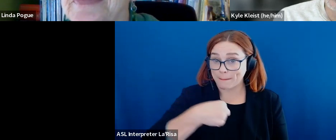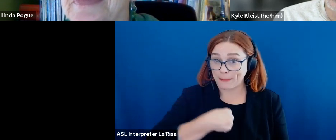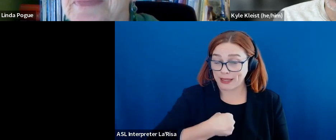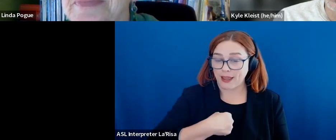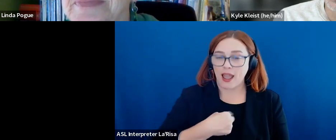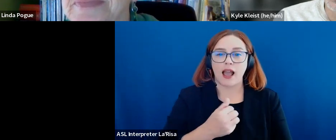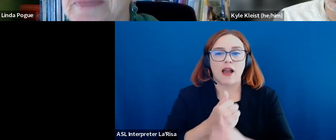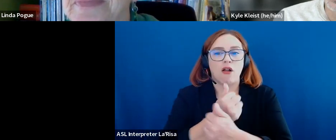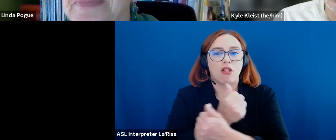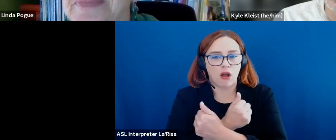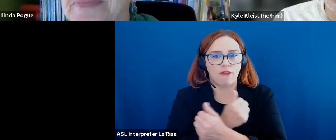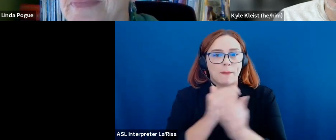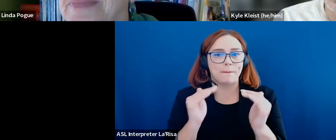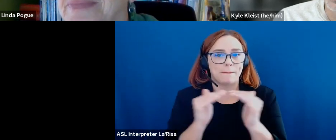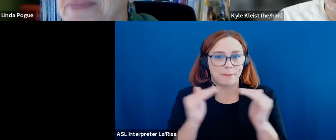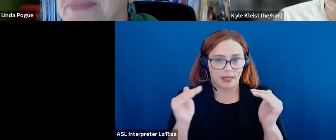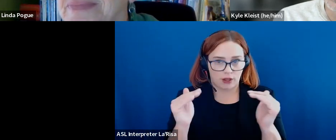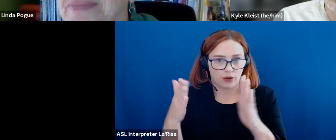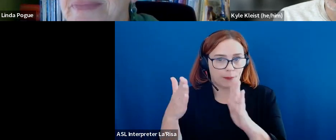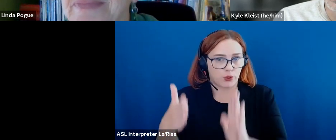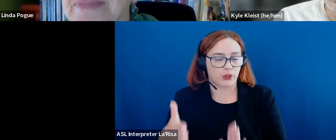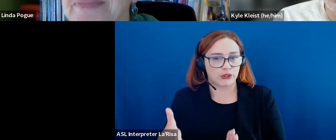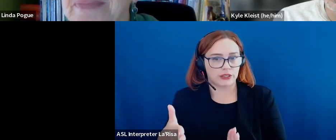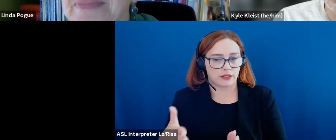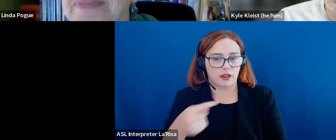I'm the volunteer, you know, I volunteer